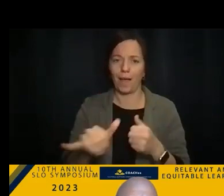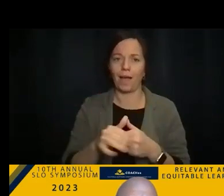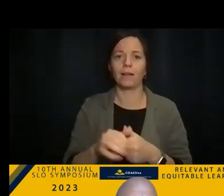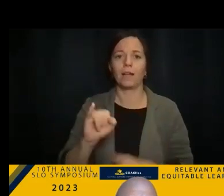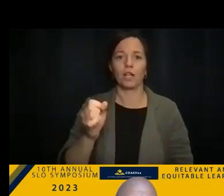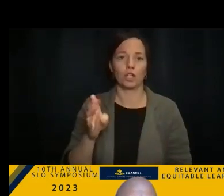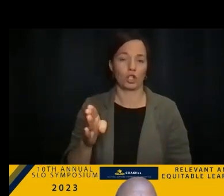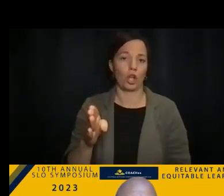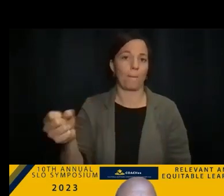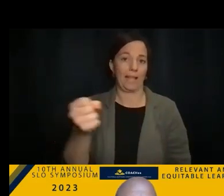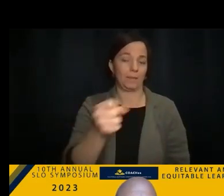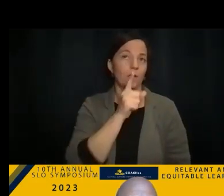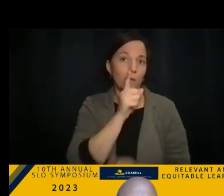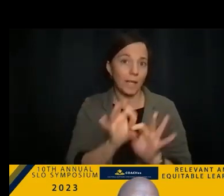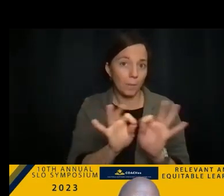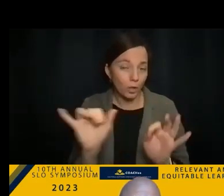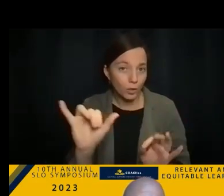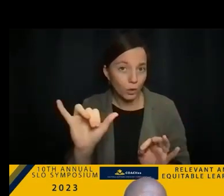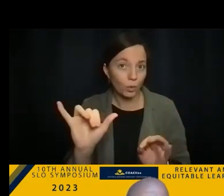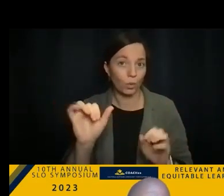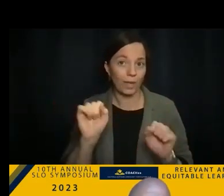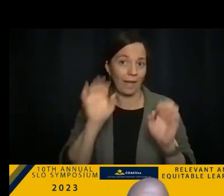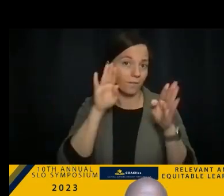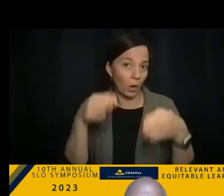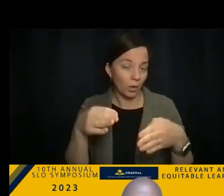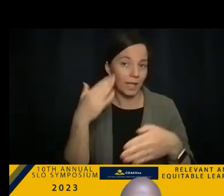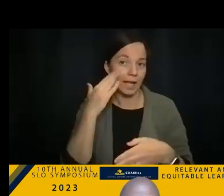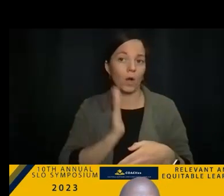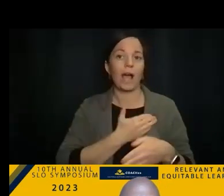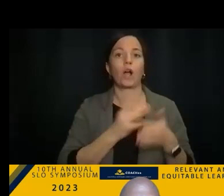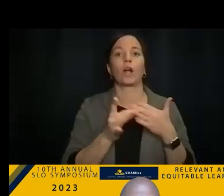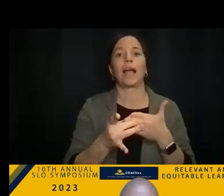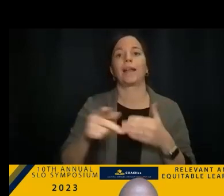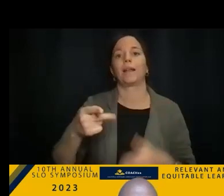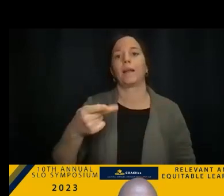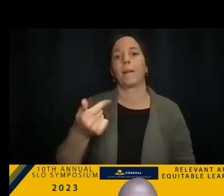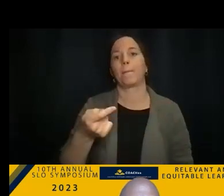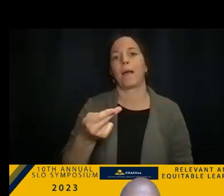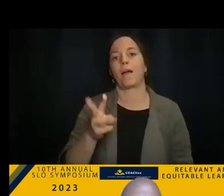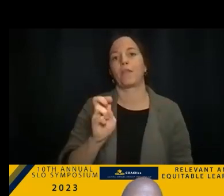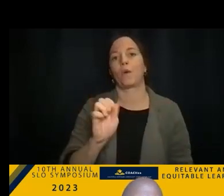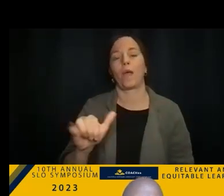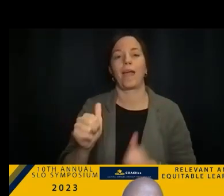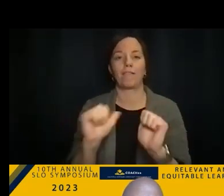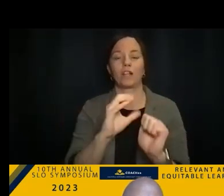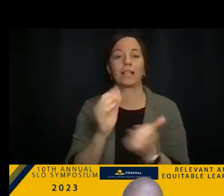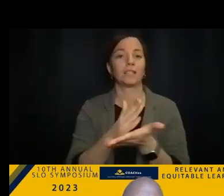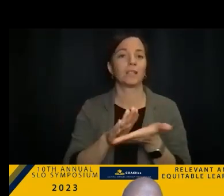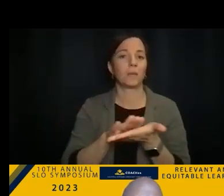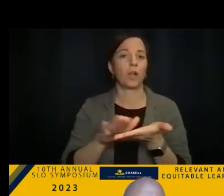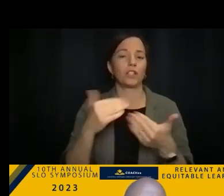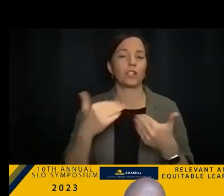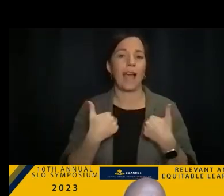placement is also a very important thing to focus on. And I know in our guided pathways efforts, and some colleges have